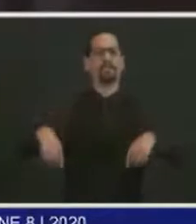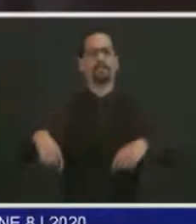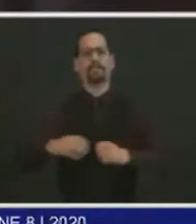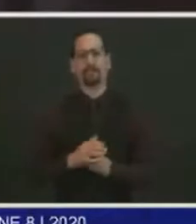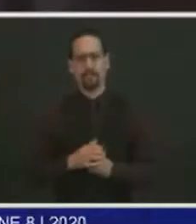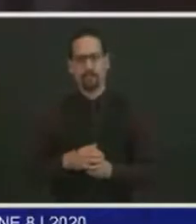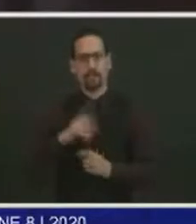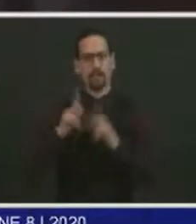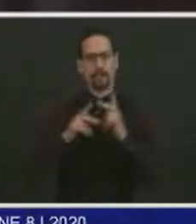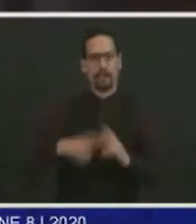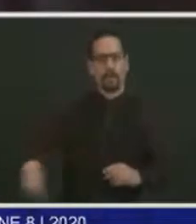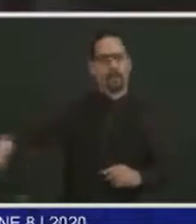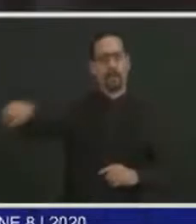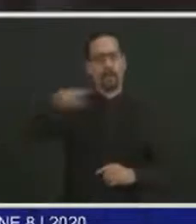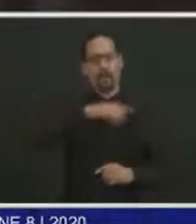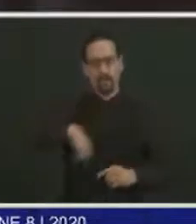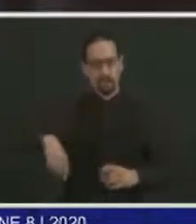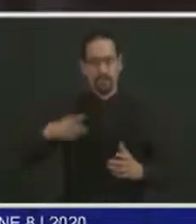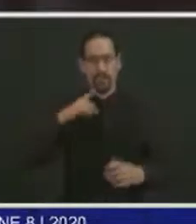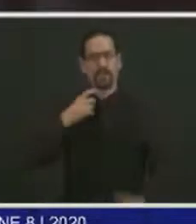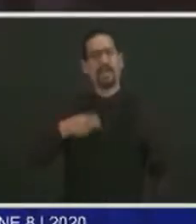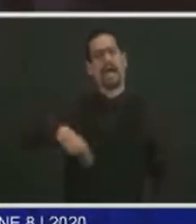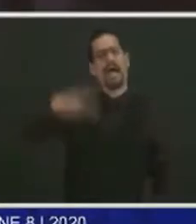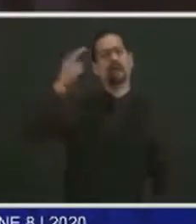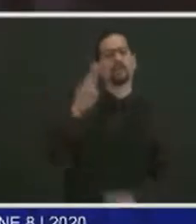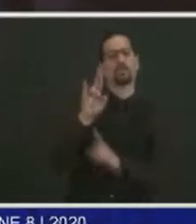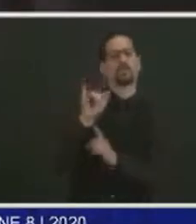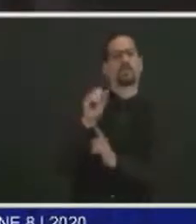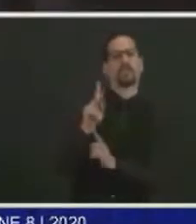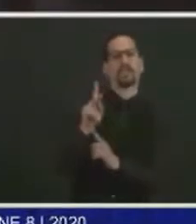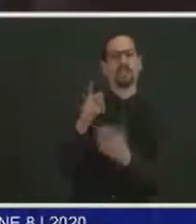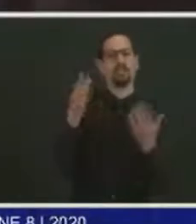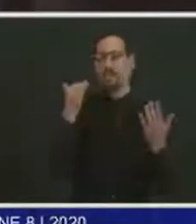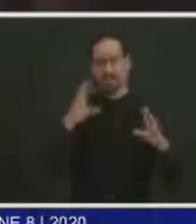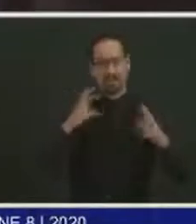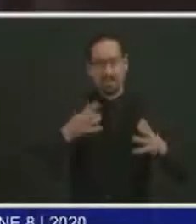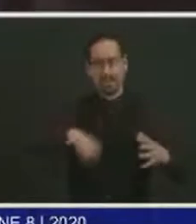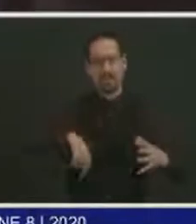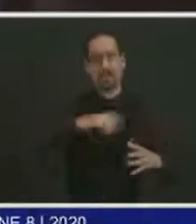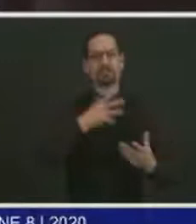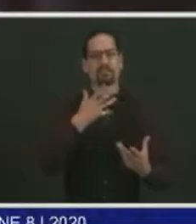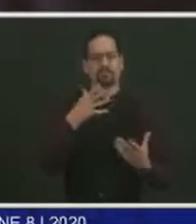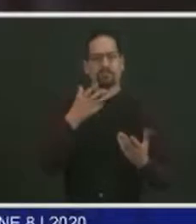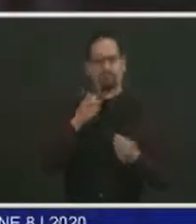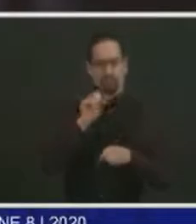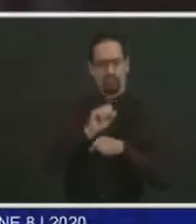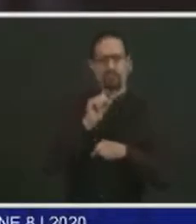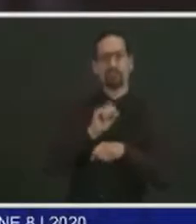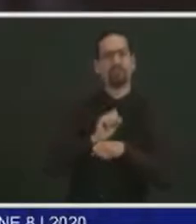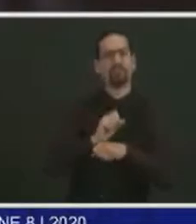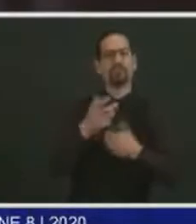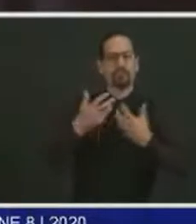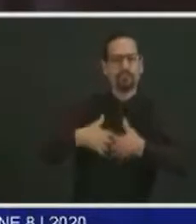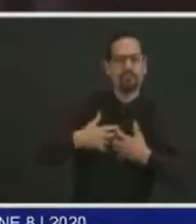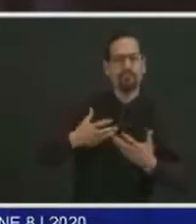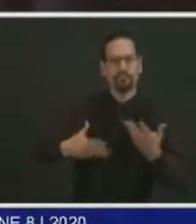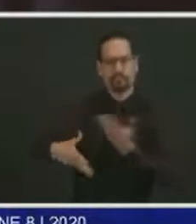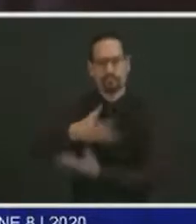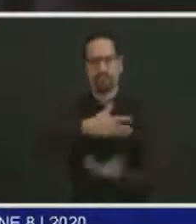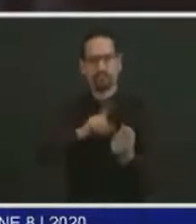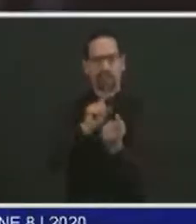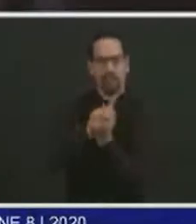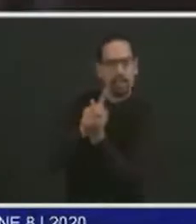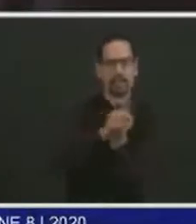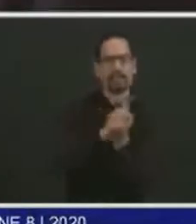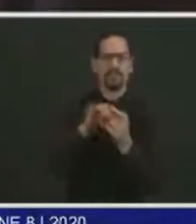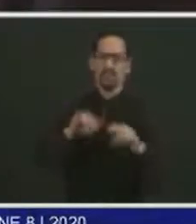risk because they attended one of the demonstrations that has happened over the last several days.